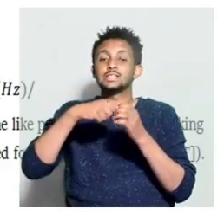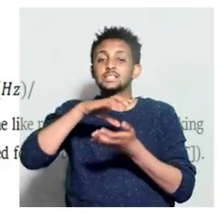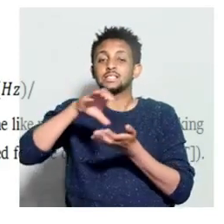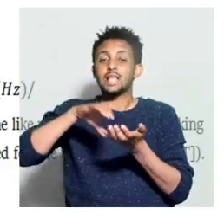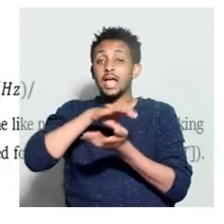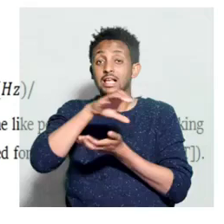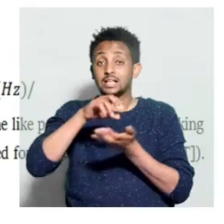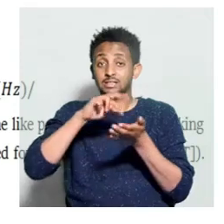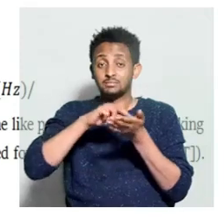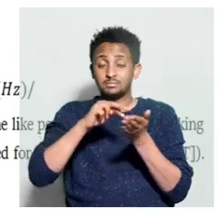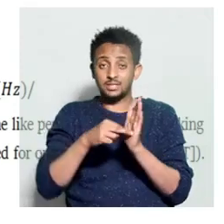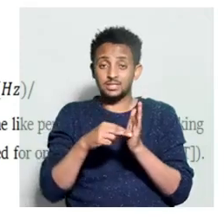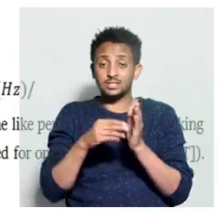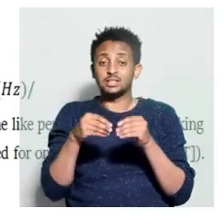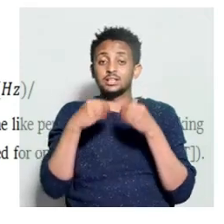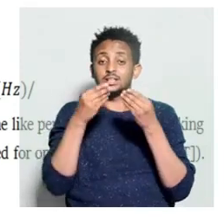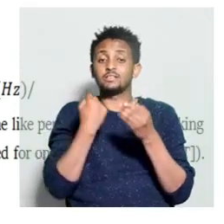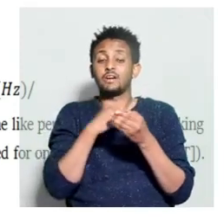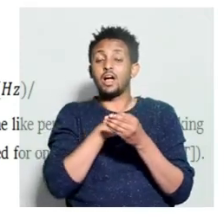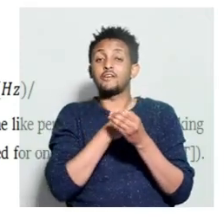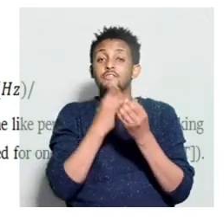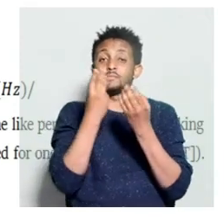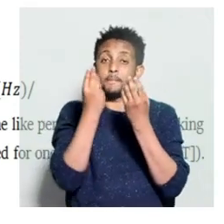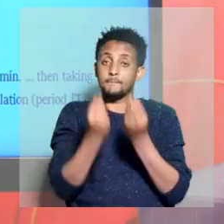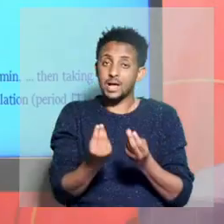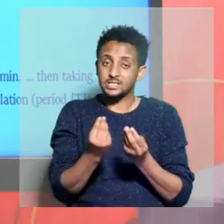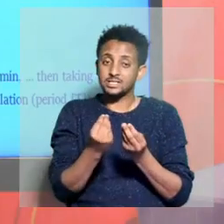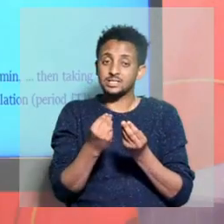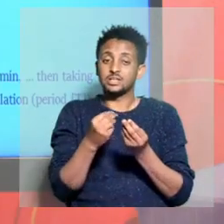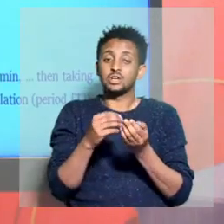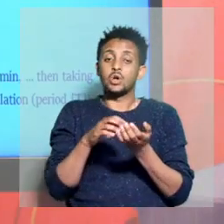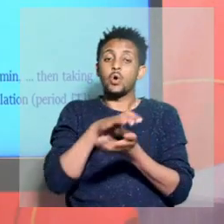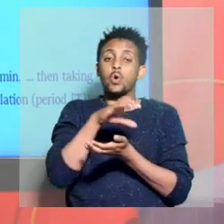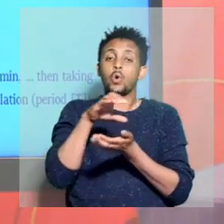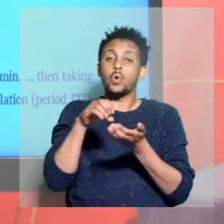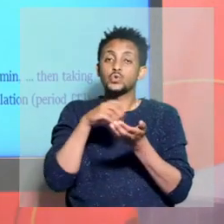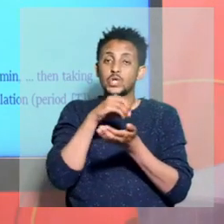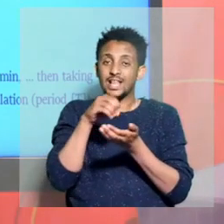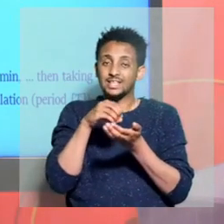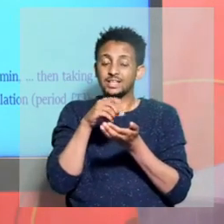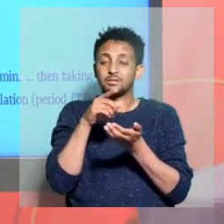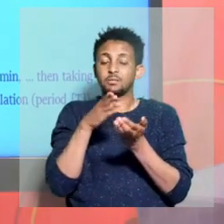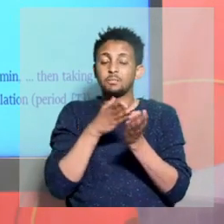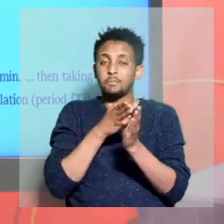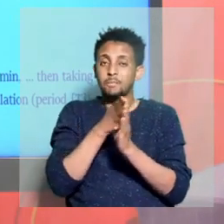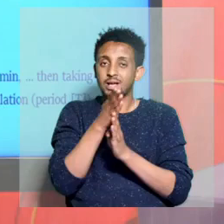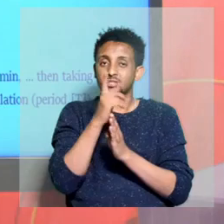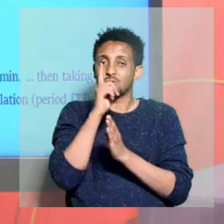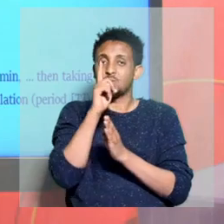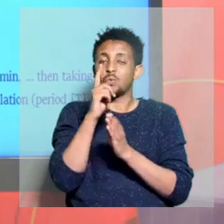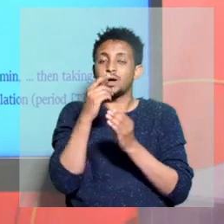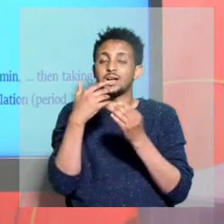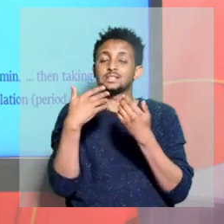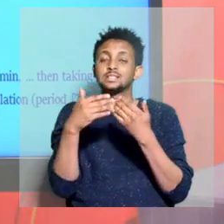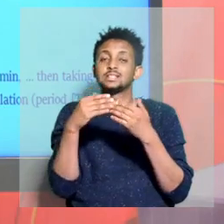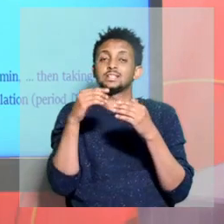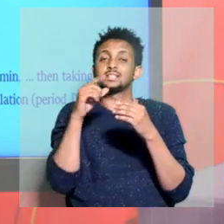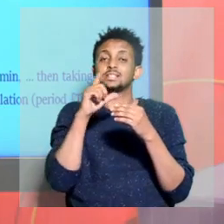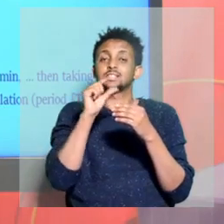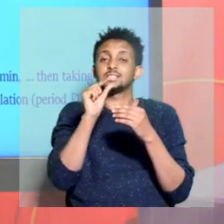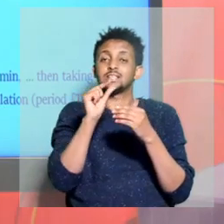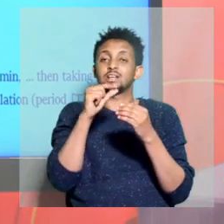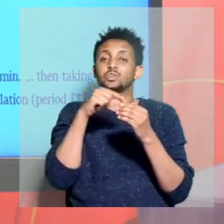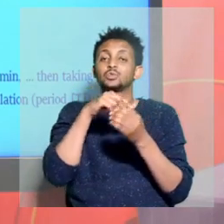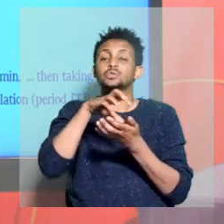given oscillator, here we can have a mass, for a given oscillator, the complete path, one single complete path is known to